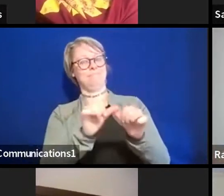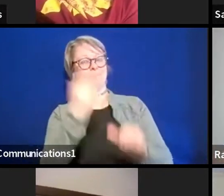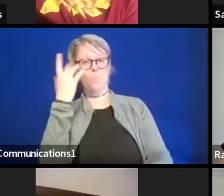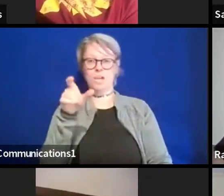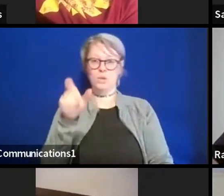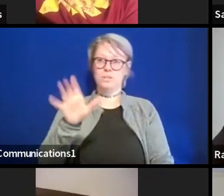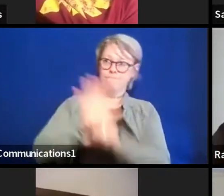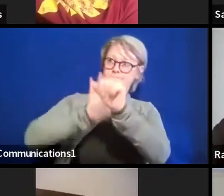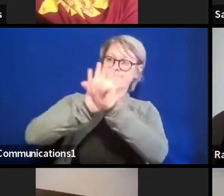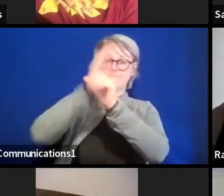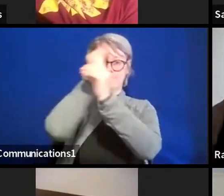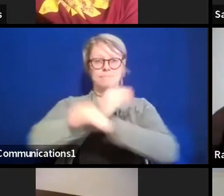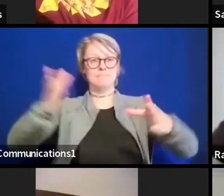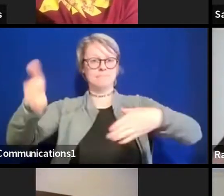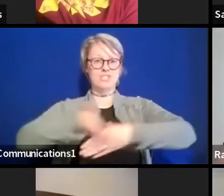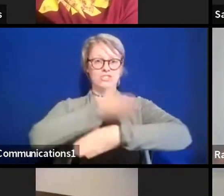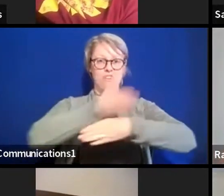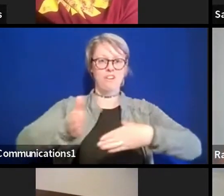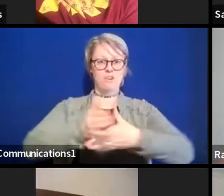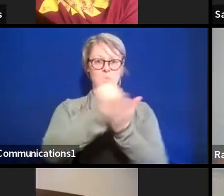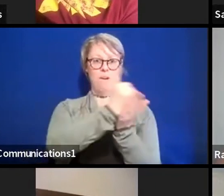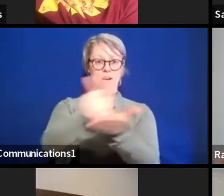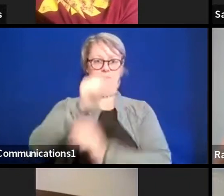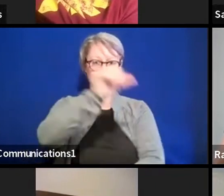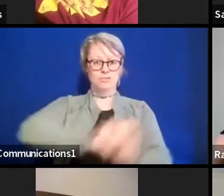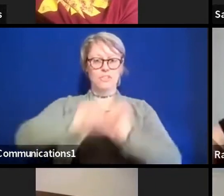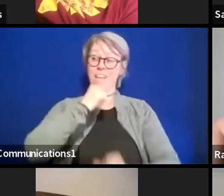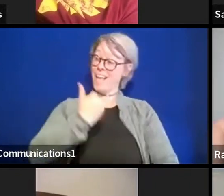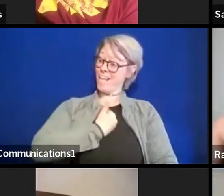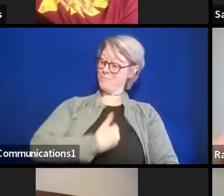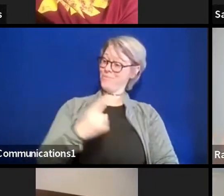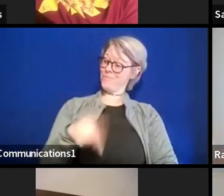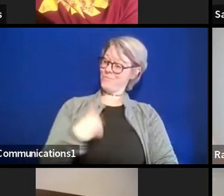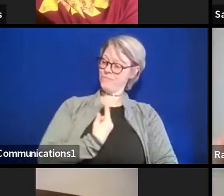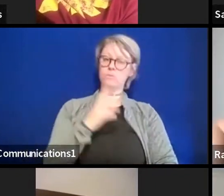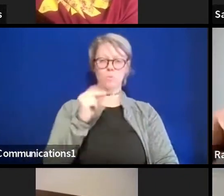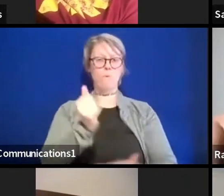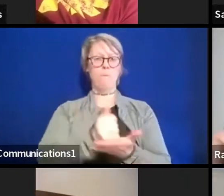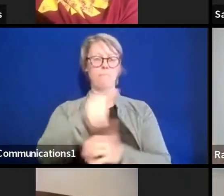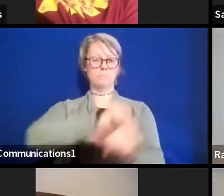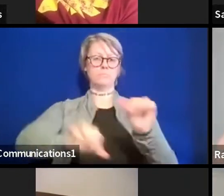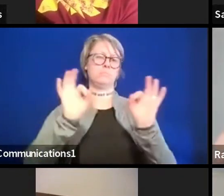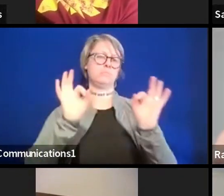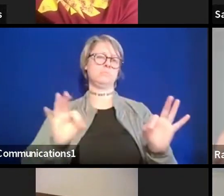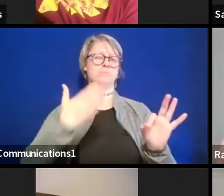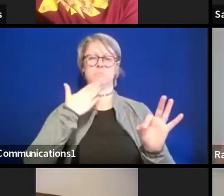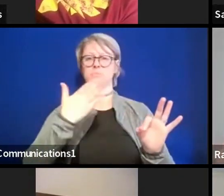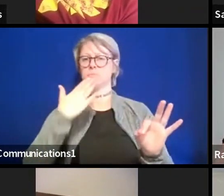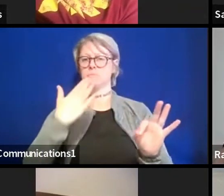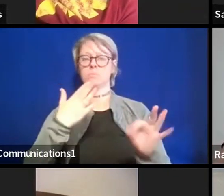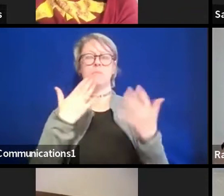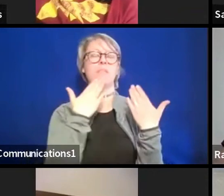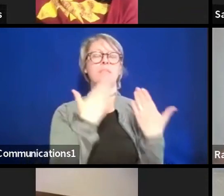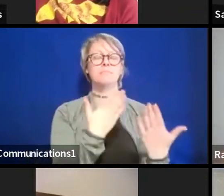to share because you want to help others. You don't just want to help yourself, you want to help others. So I just want to say I really, really want to